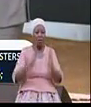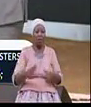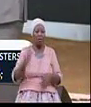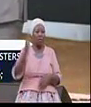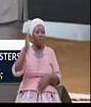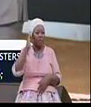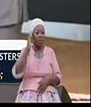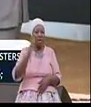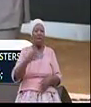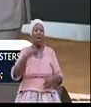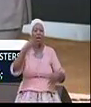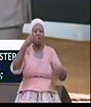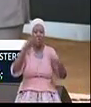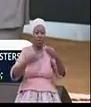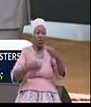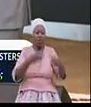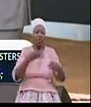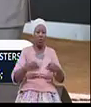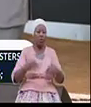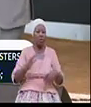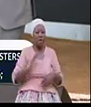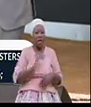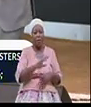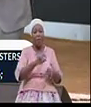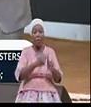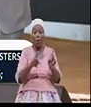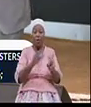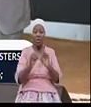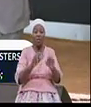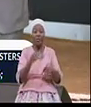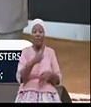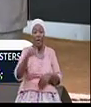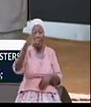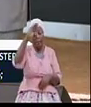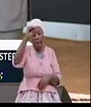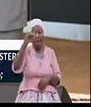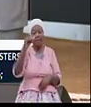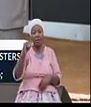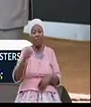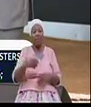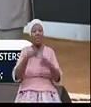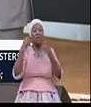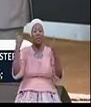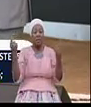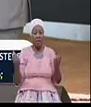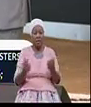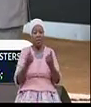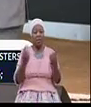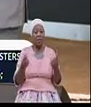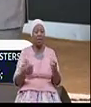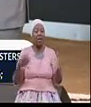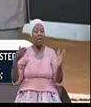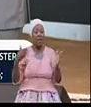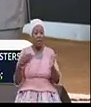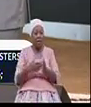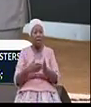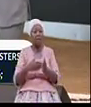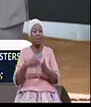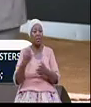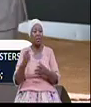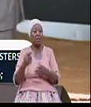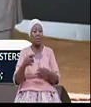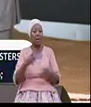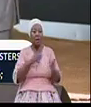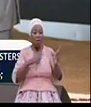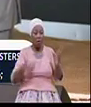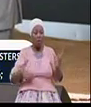shall judge him. But if a man sin against the Lord,